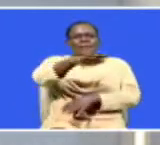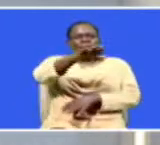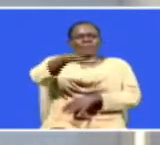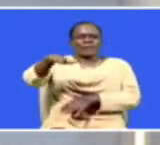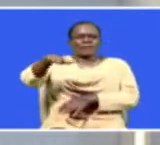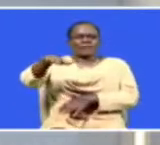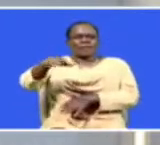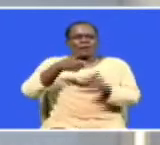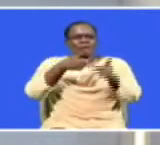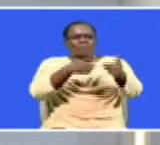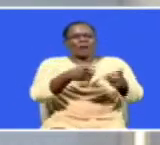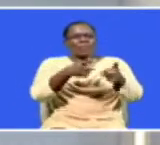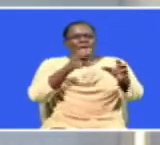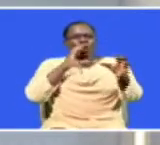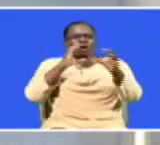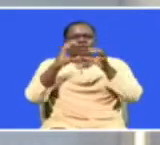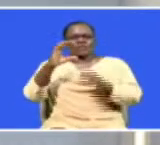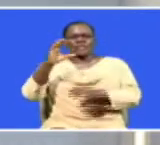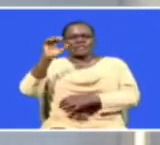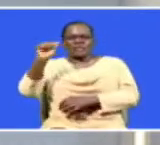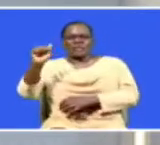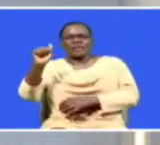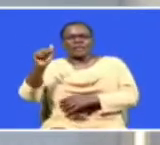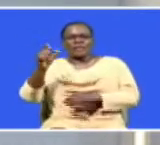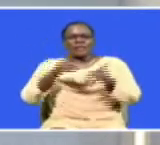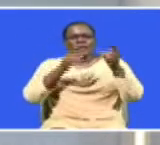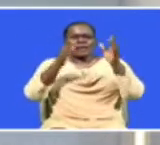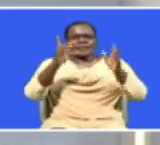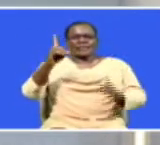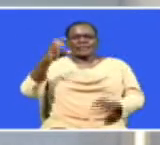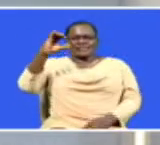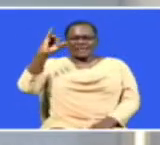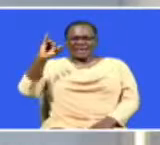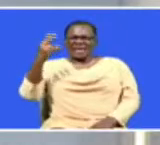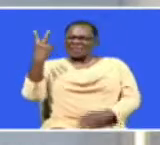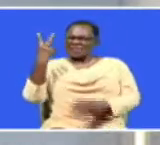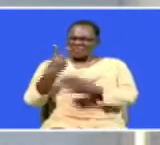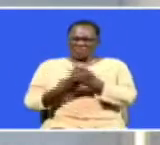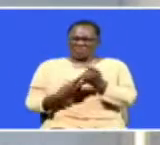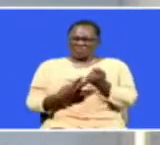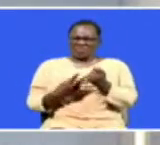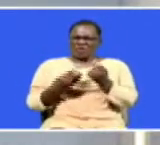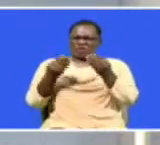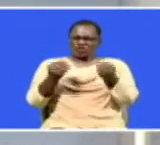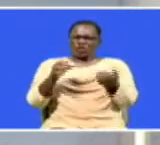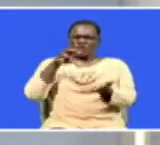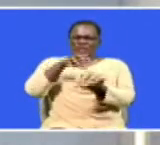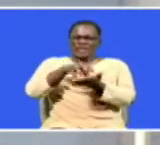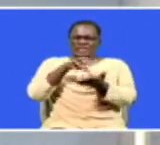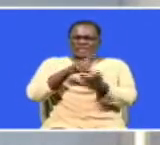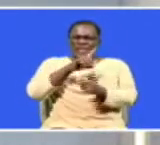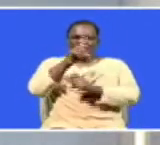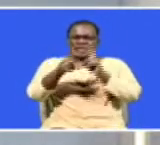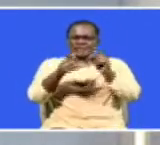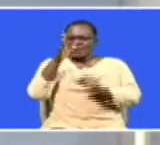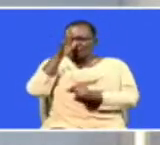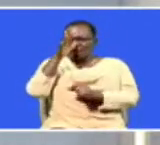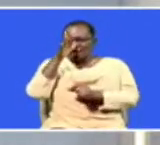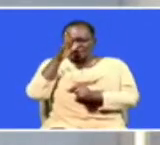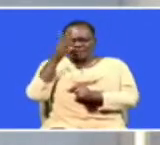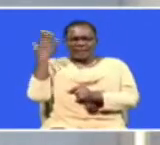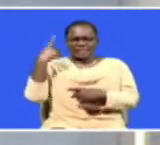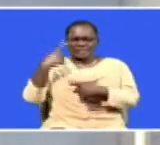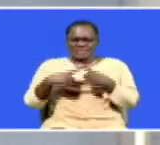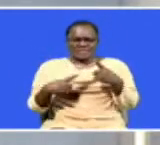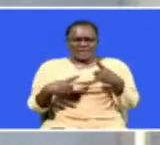poked holes into how the Communication Authority of Kenya and the Directorate of Criminal Investigations handled cases of exam malpractice last